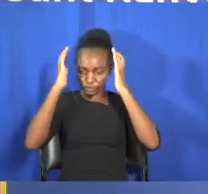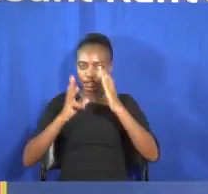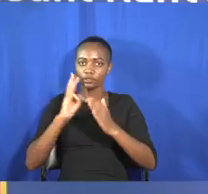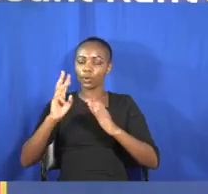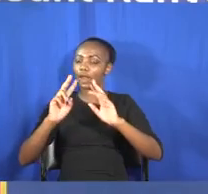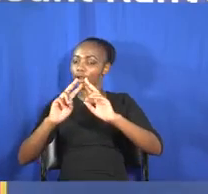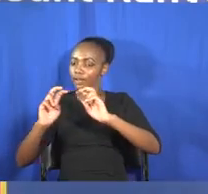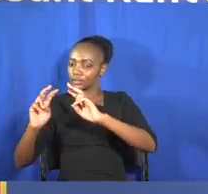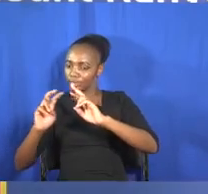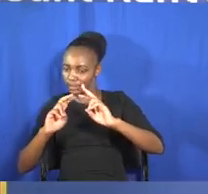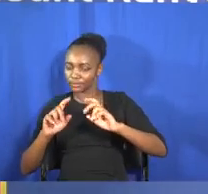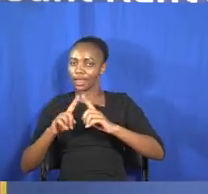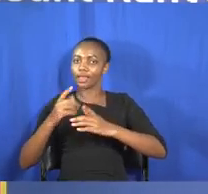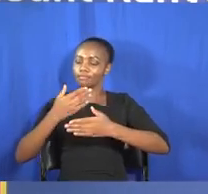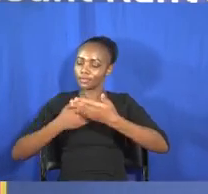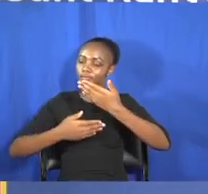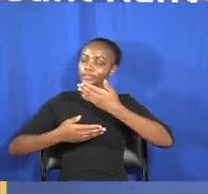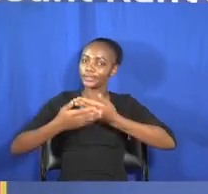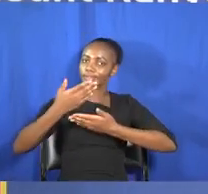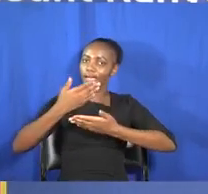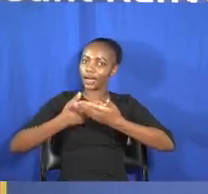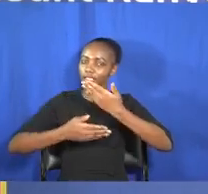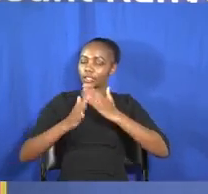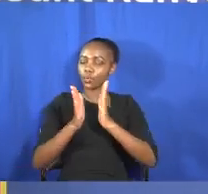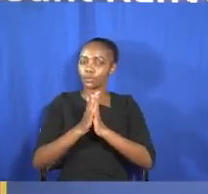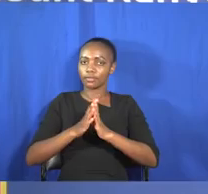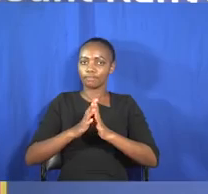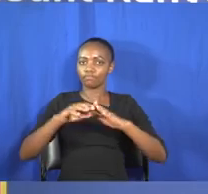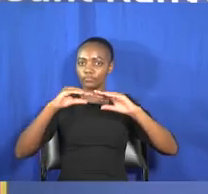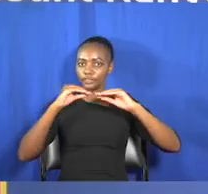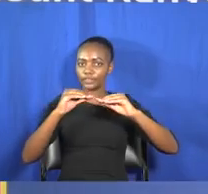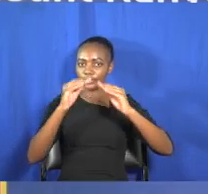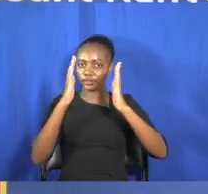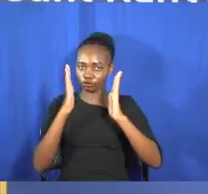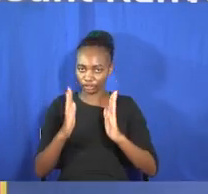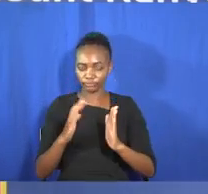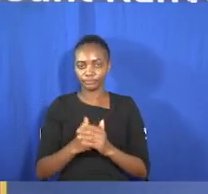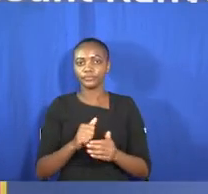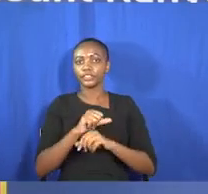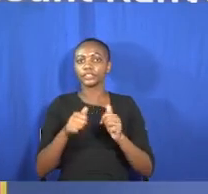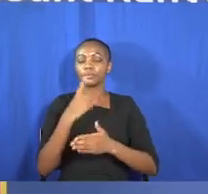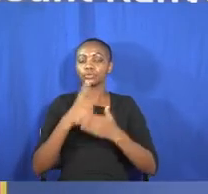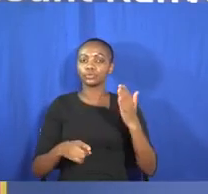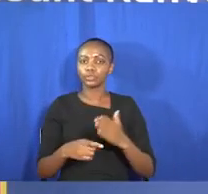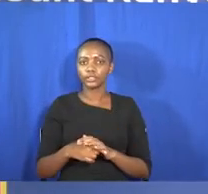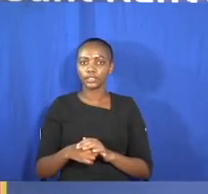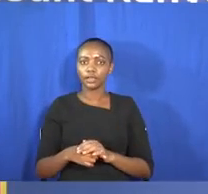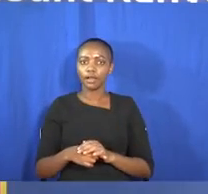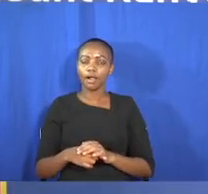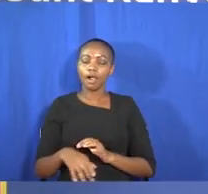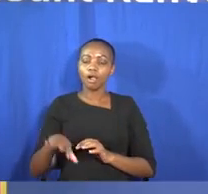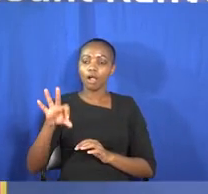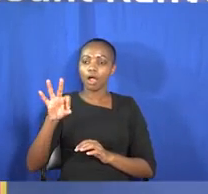then put it to the learners. No, it is engagement with the learner. And this learner will be able to construct knowledge. So it's